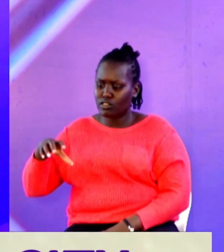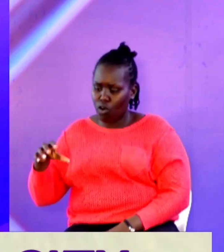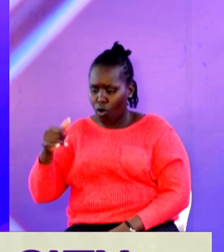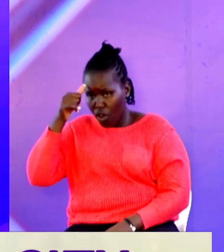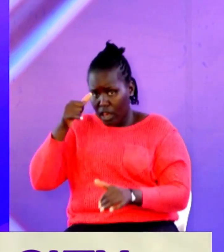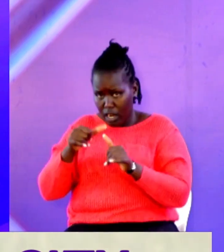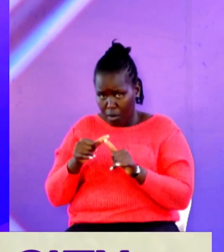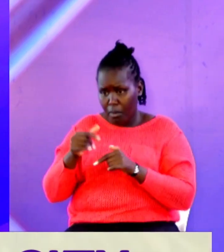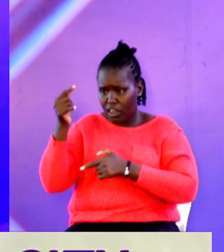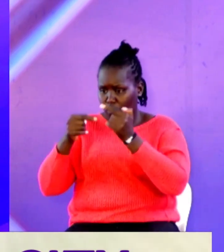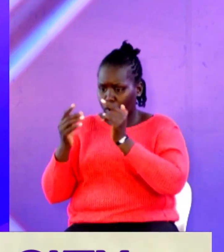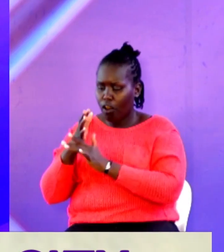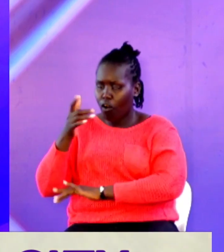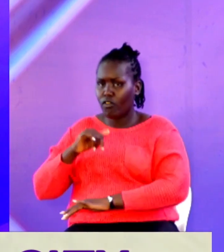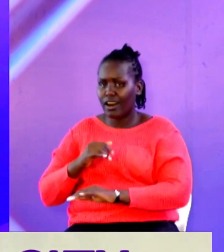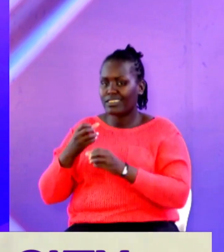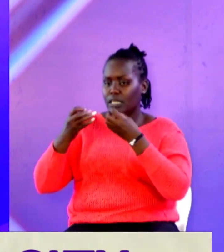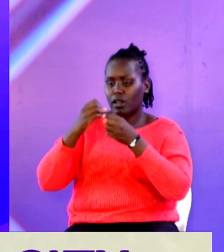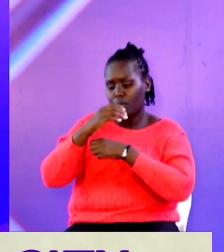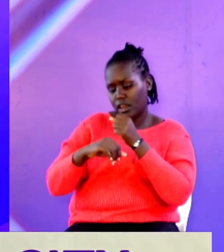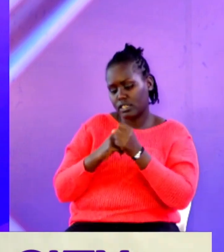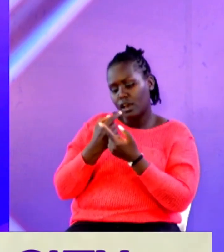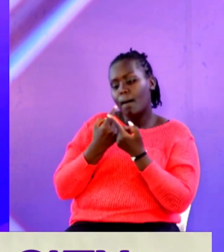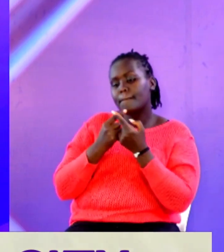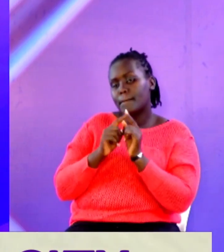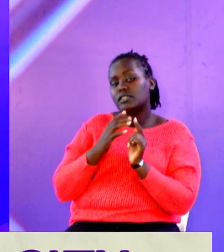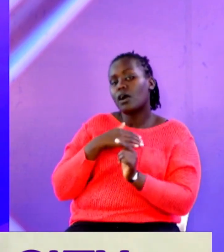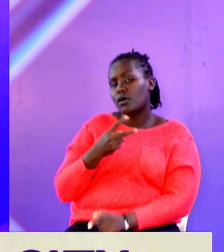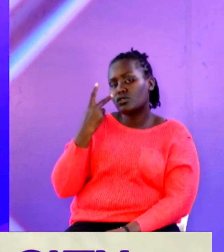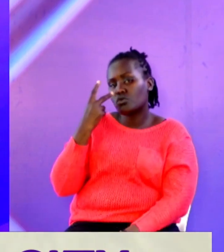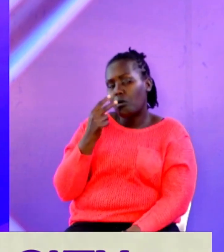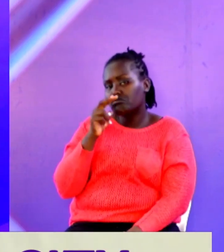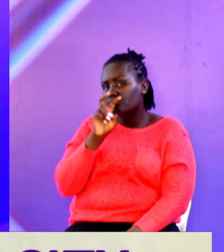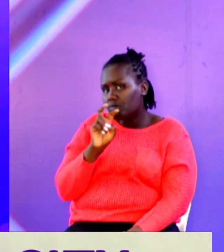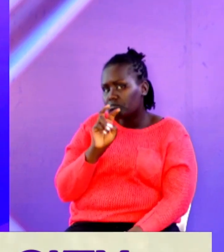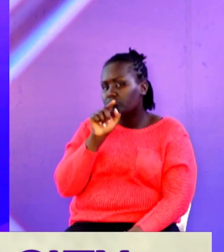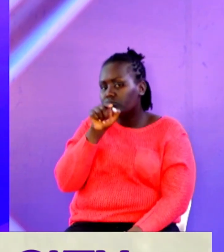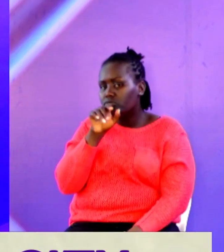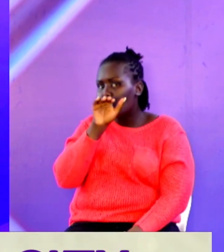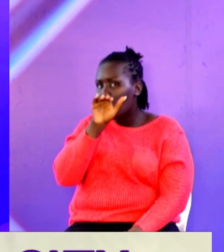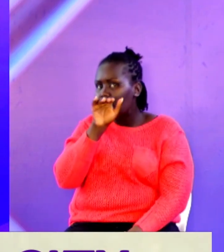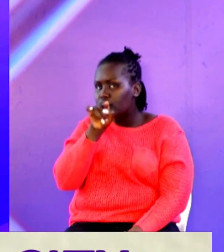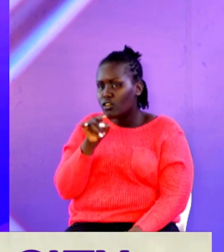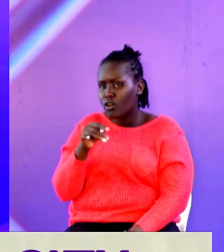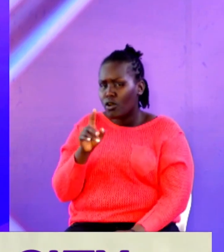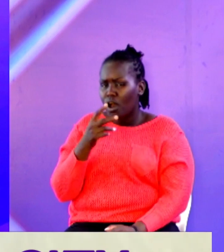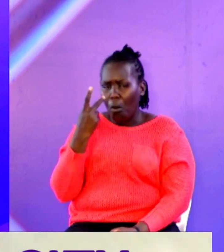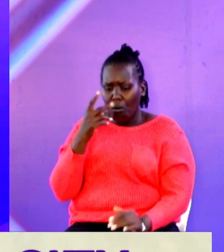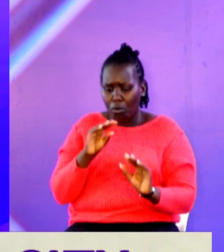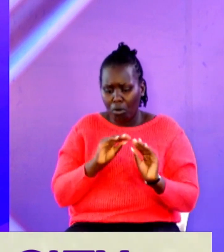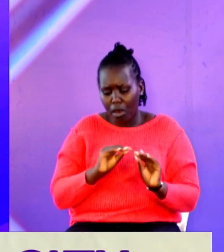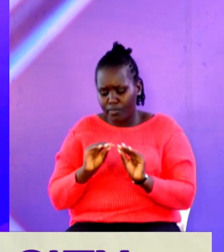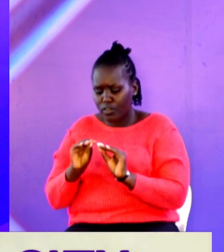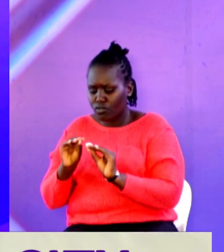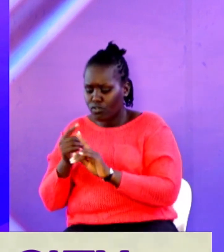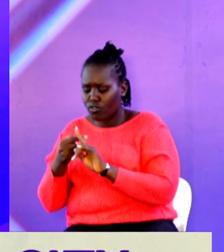beating us over the years, but I will ask you, do you see a shift in the results? Because